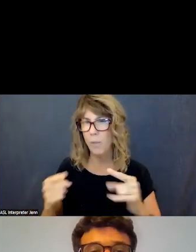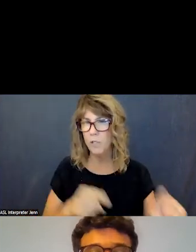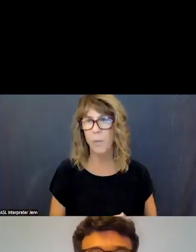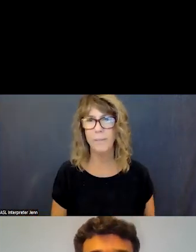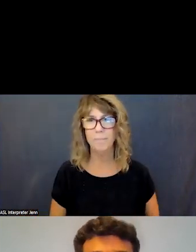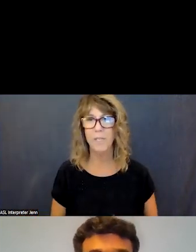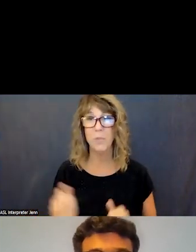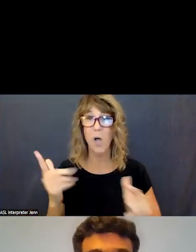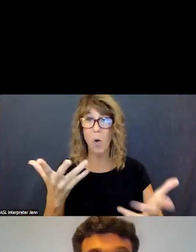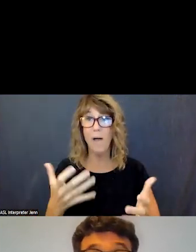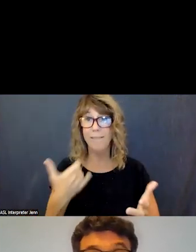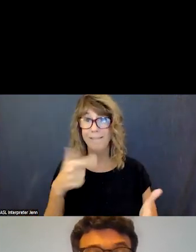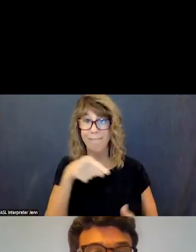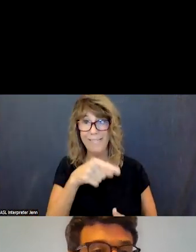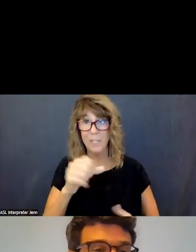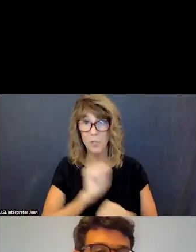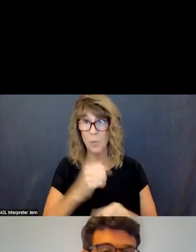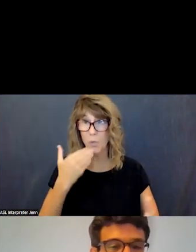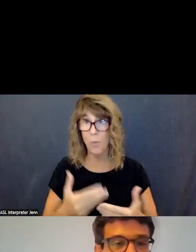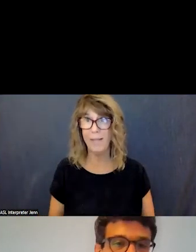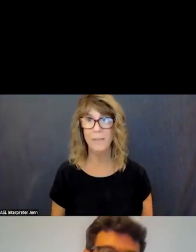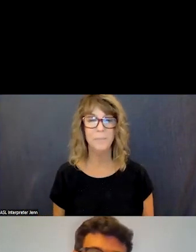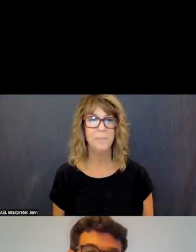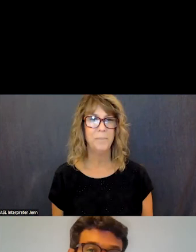out well. Next slide.